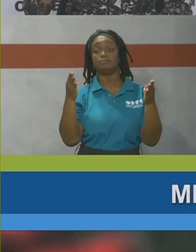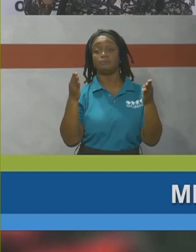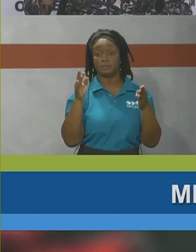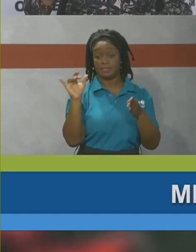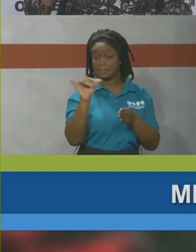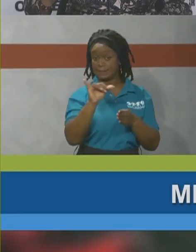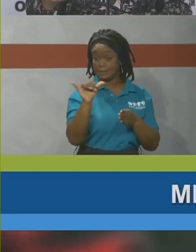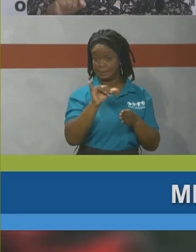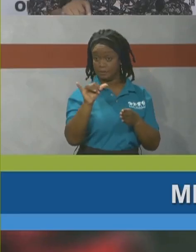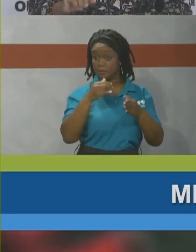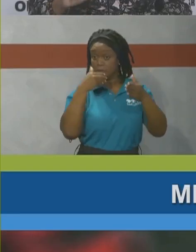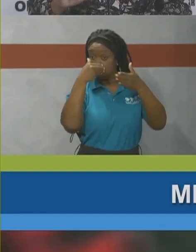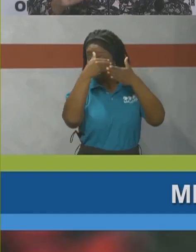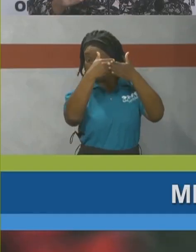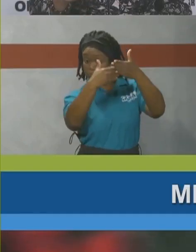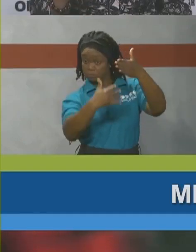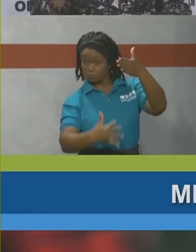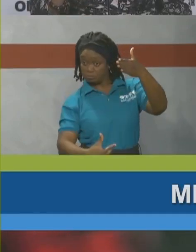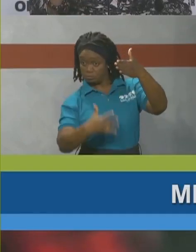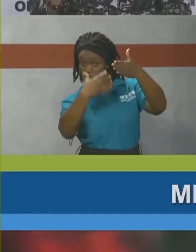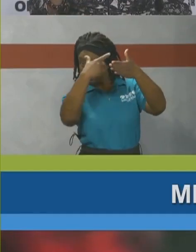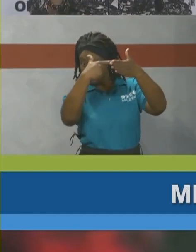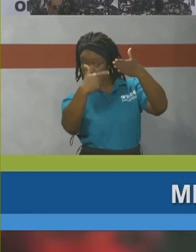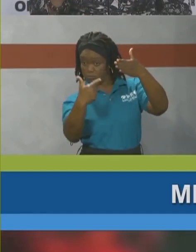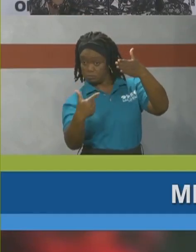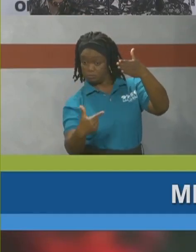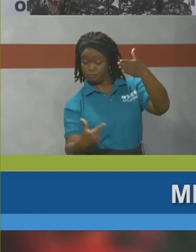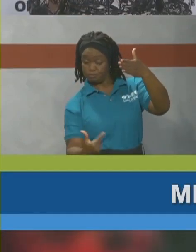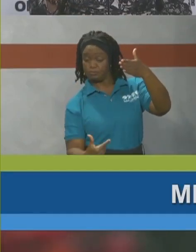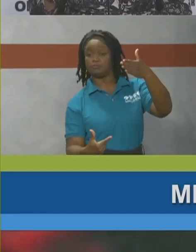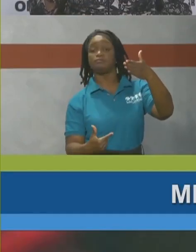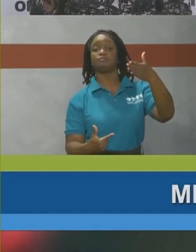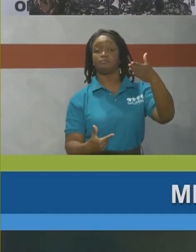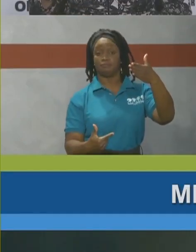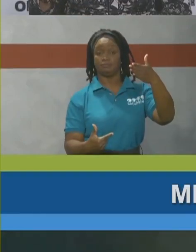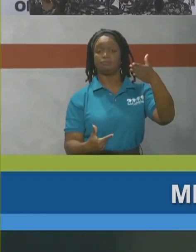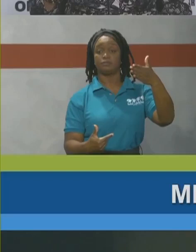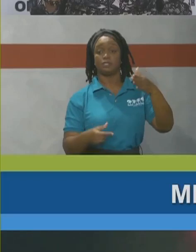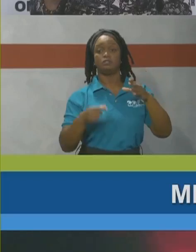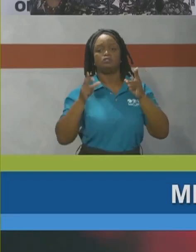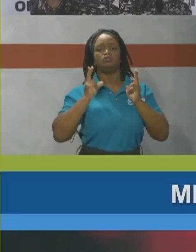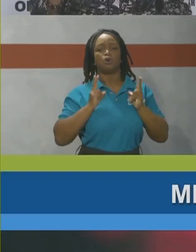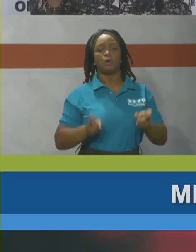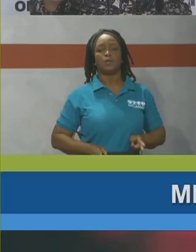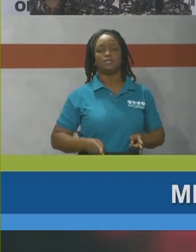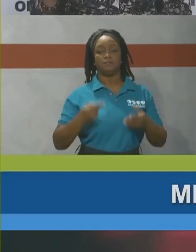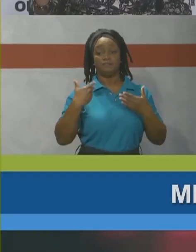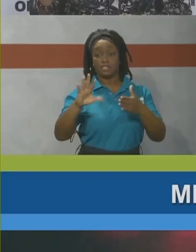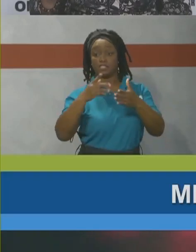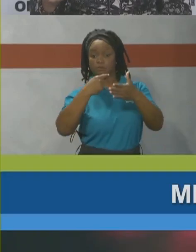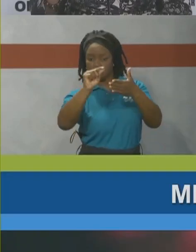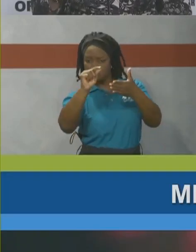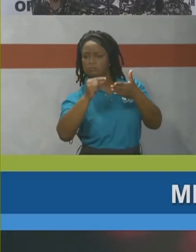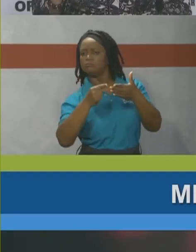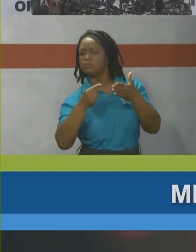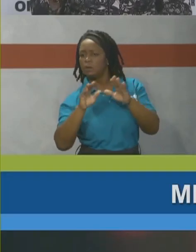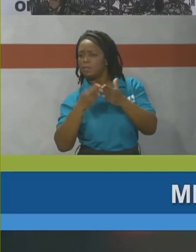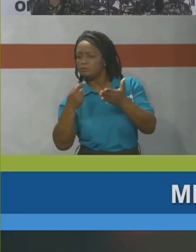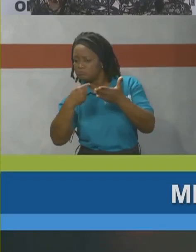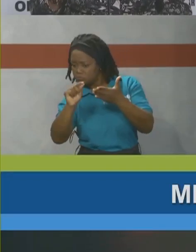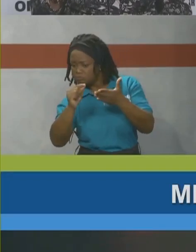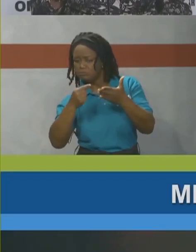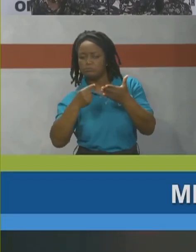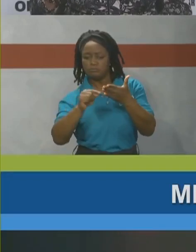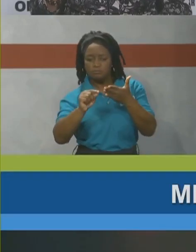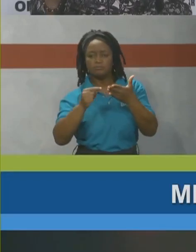sheet, a checklist. So you have it where you go through and you say uniforms, tick. I have my school books, tick. Be